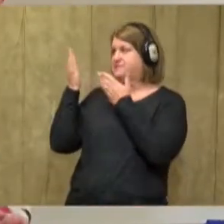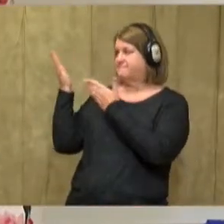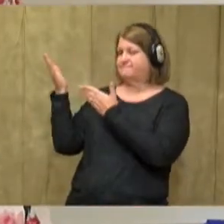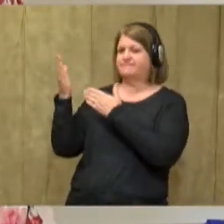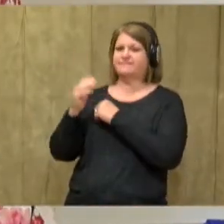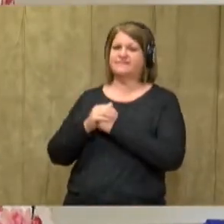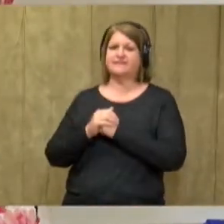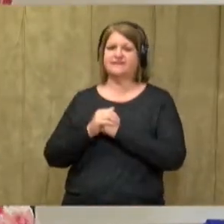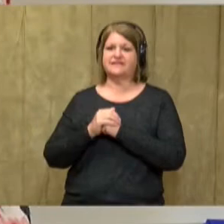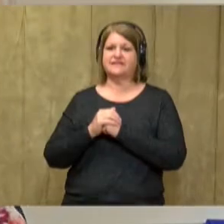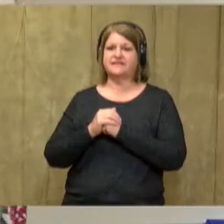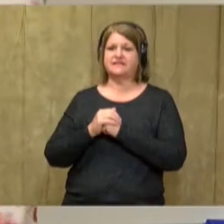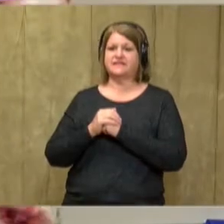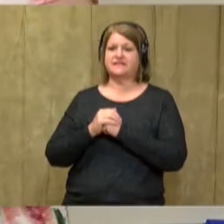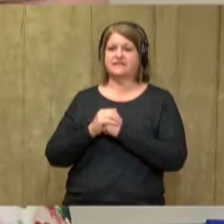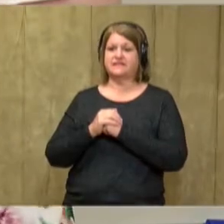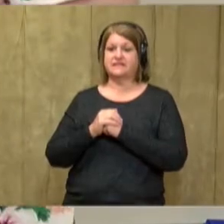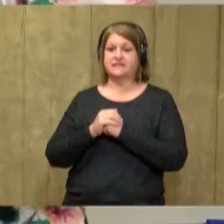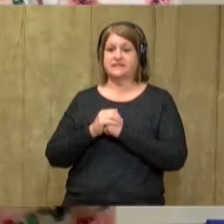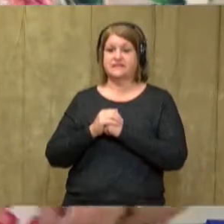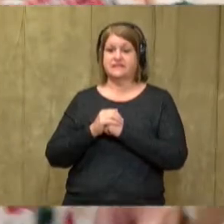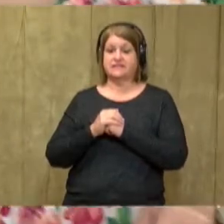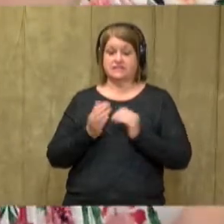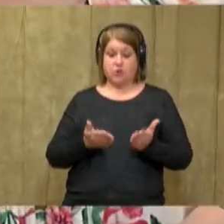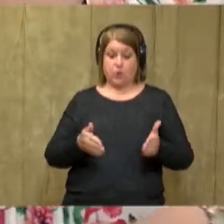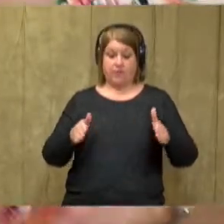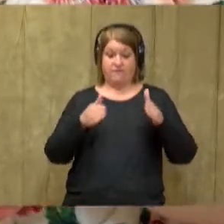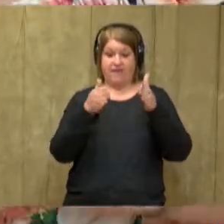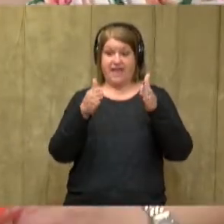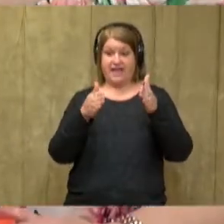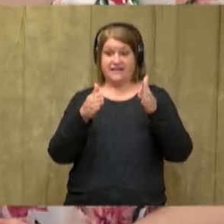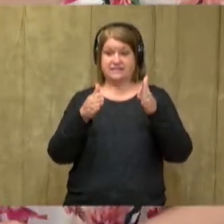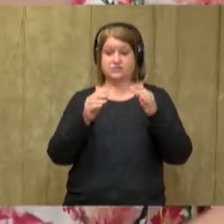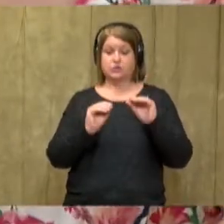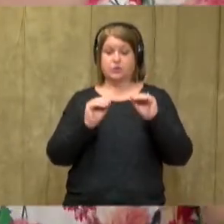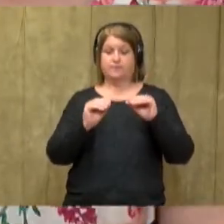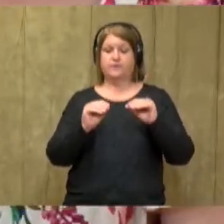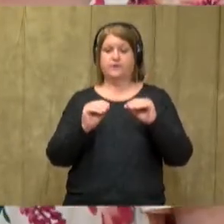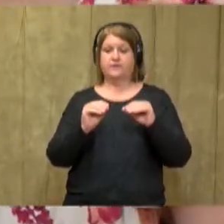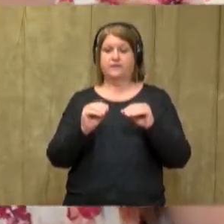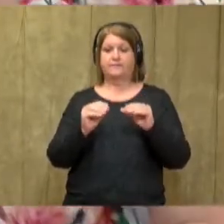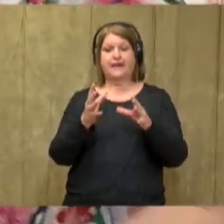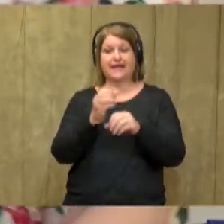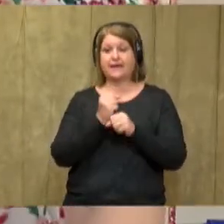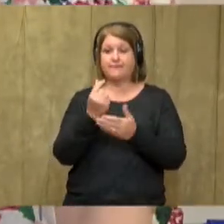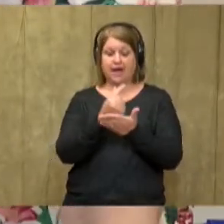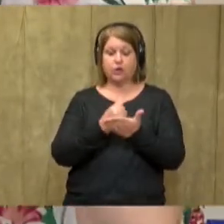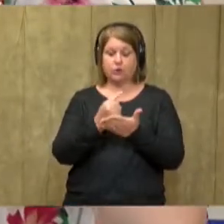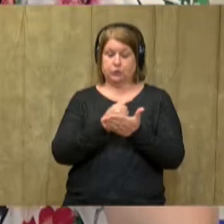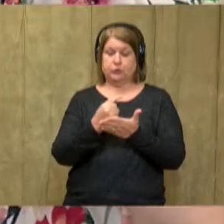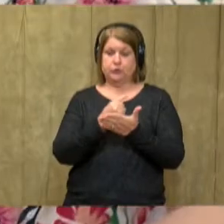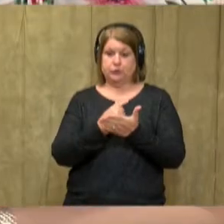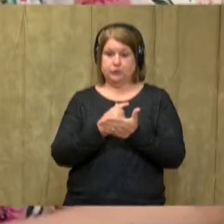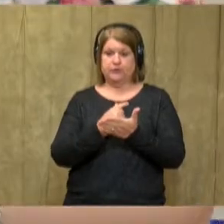So we're going to put this vase down at the bottom, and then we're going to add those flowers. So let me get my glue out.